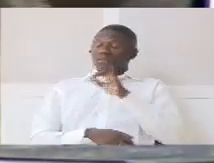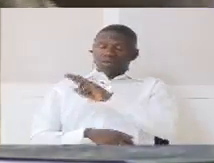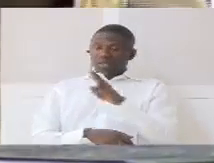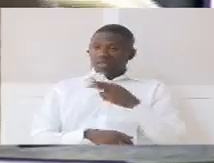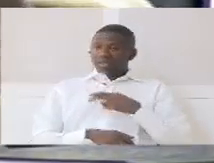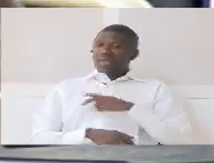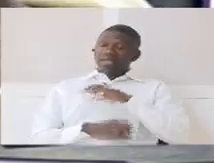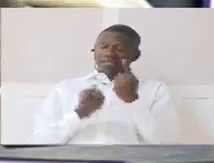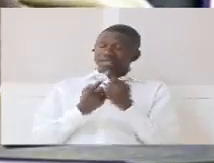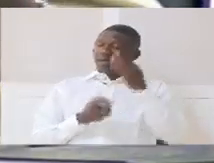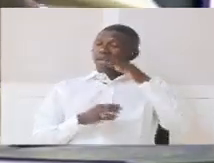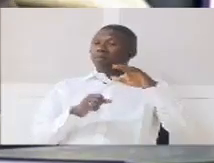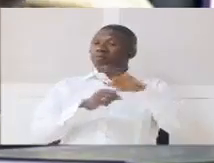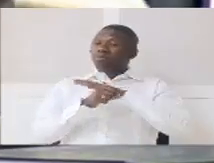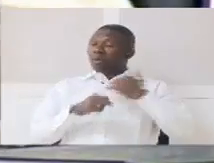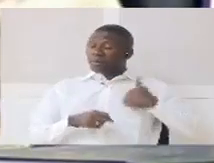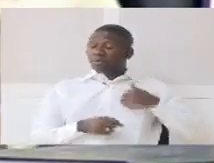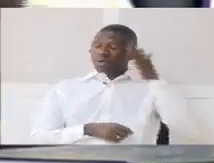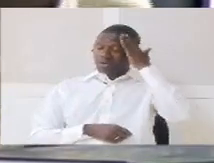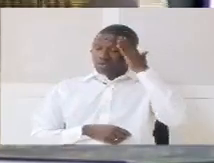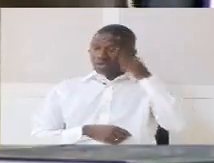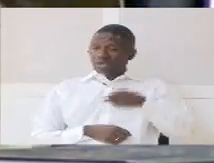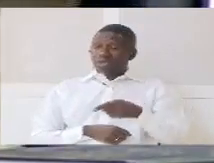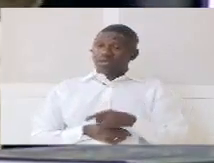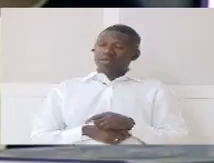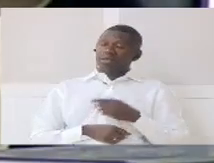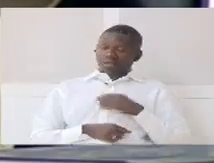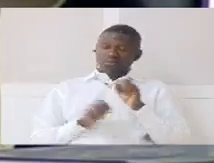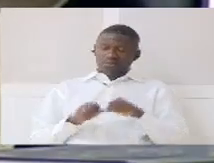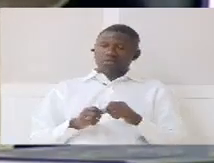that the popularity that I have attained this country.